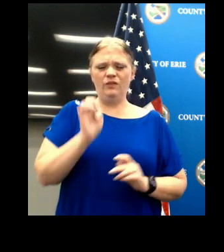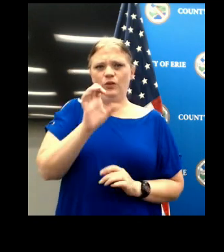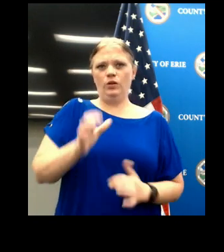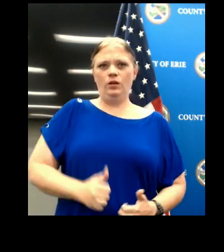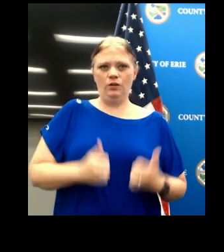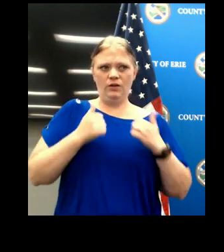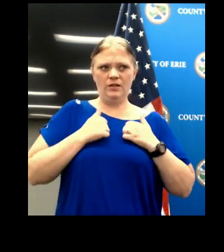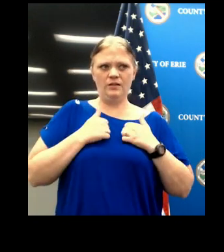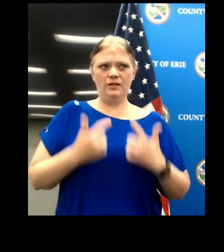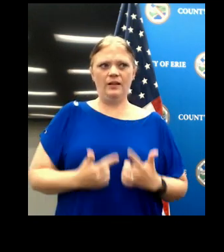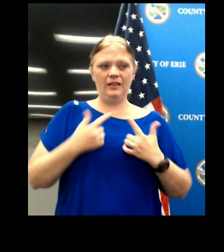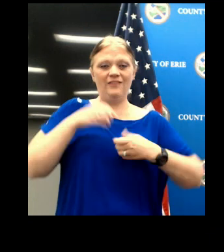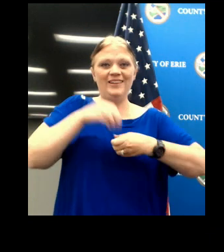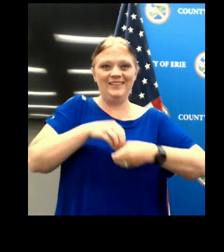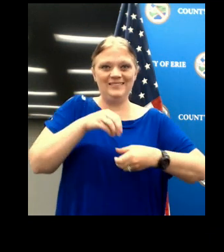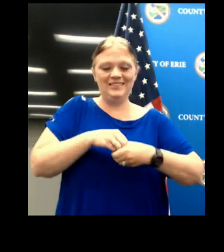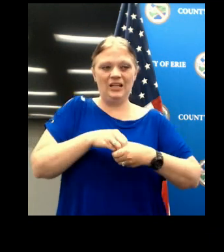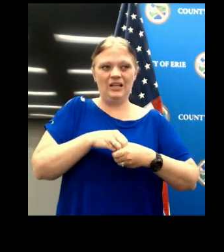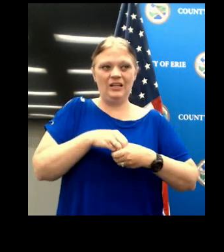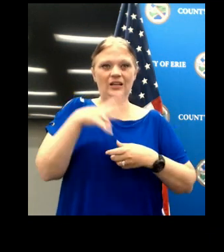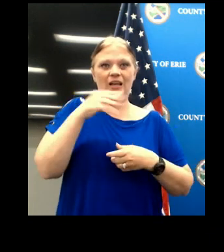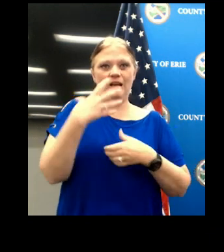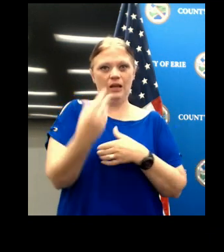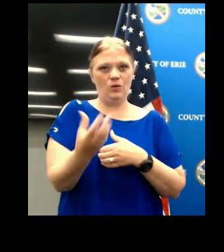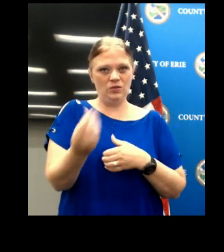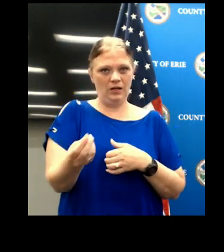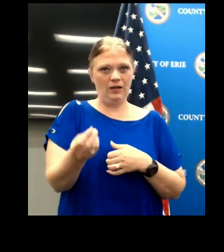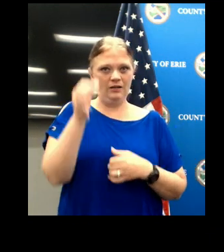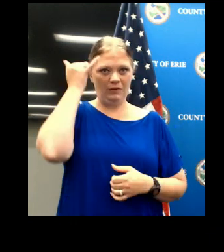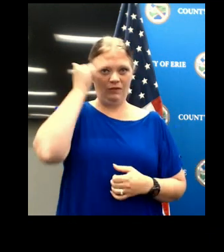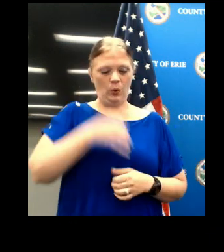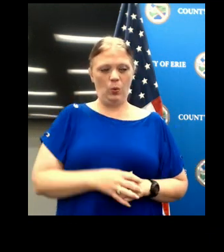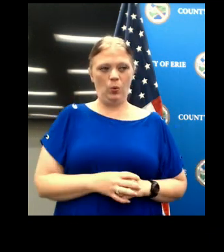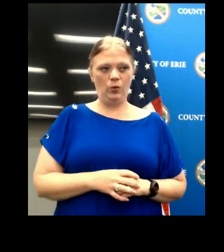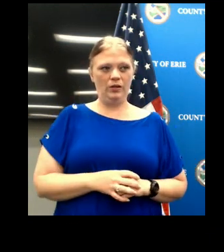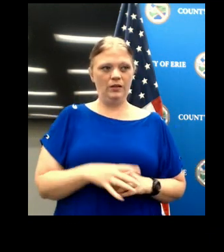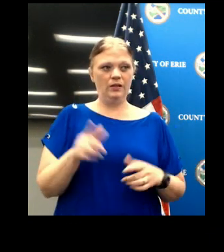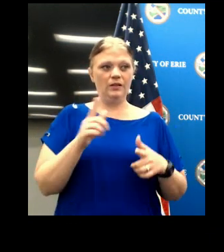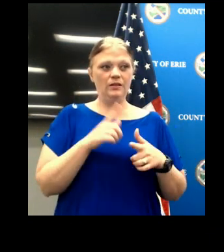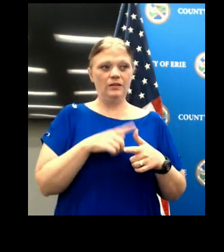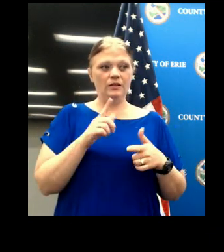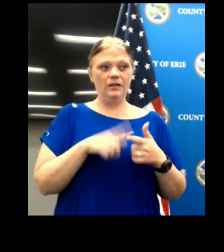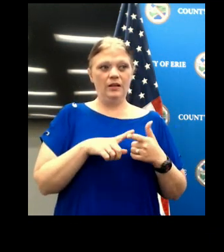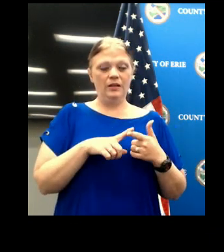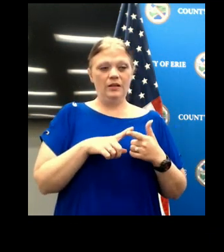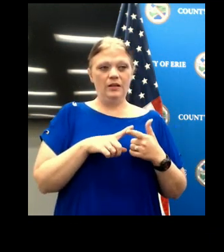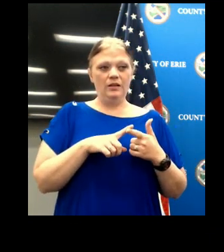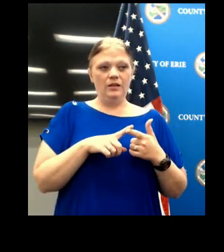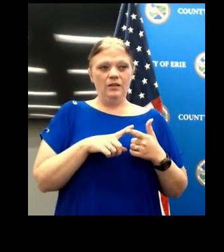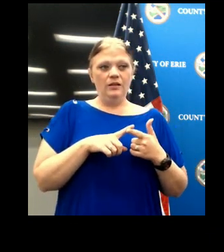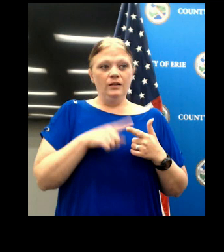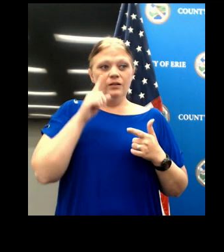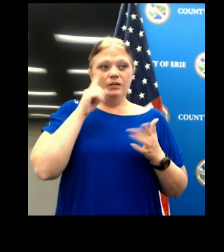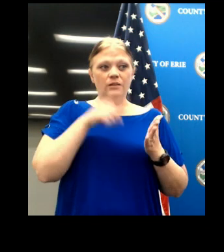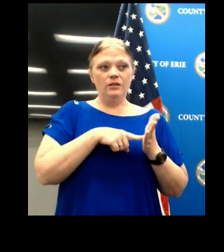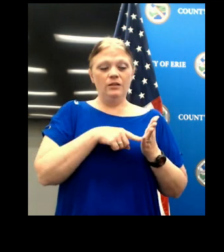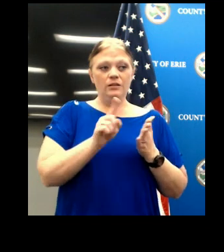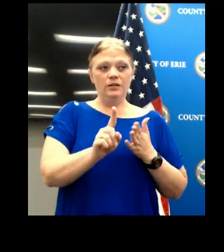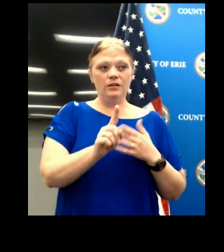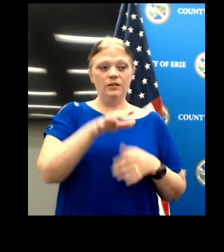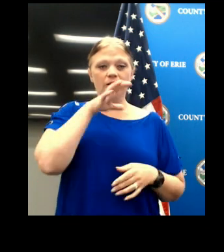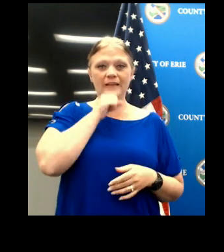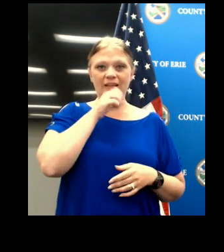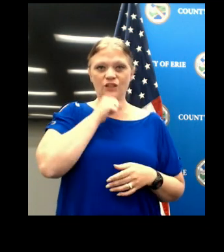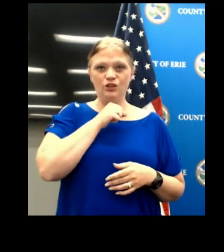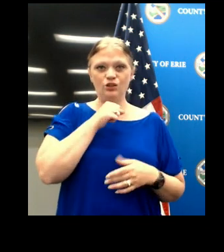live inside the city of Buffalo and outside of the city of Buffalo. And then looking at our demographics in terms